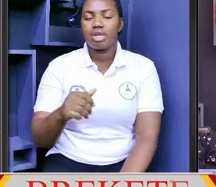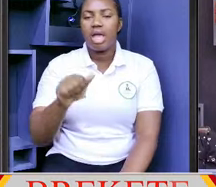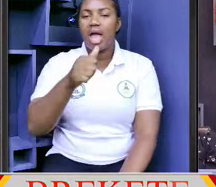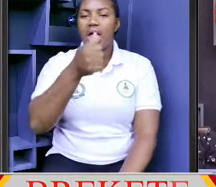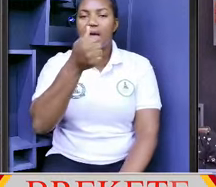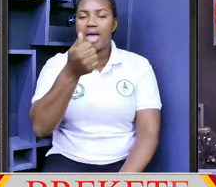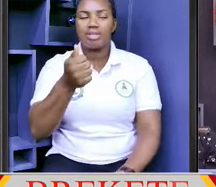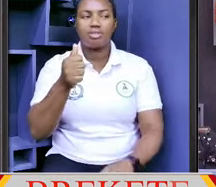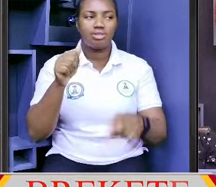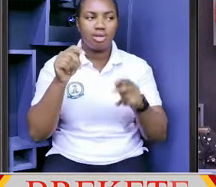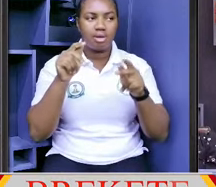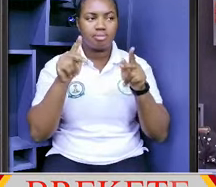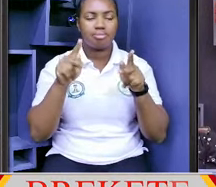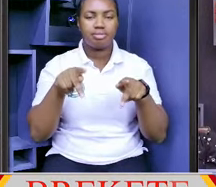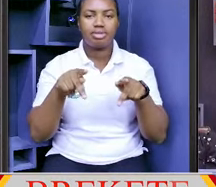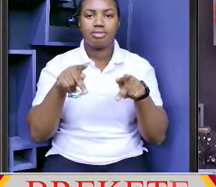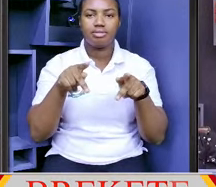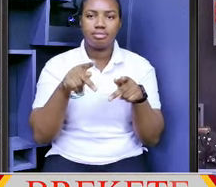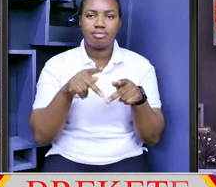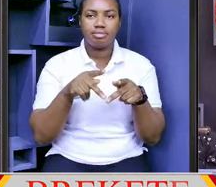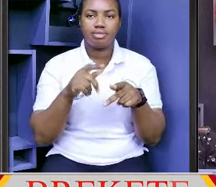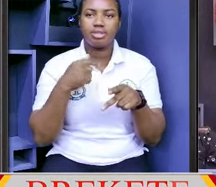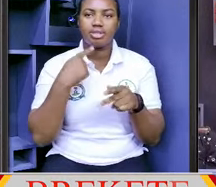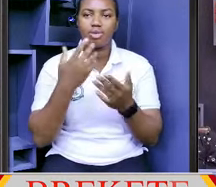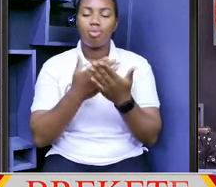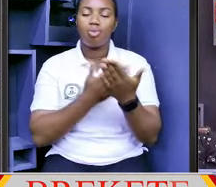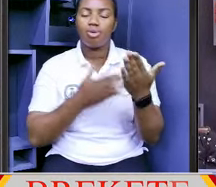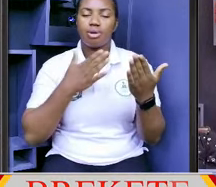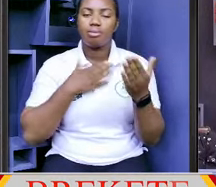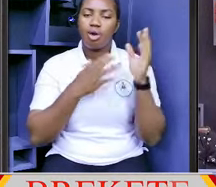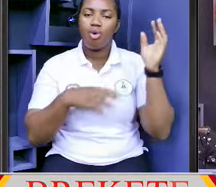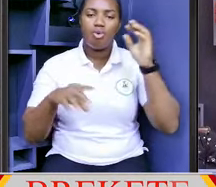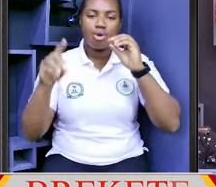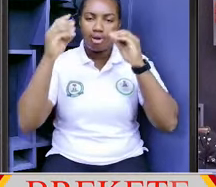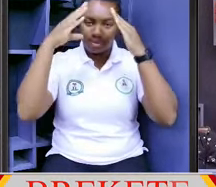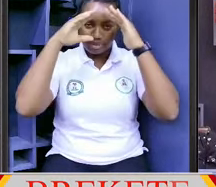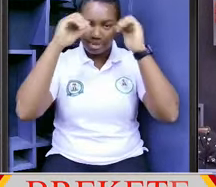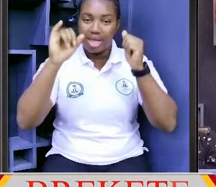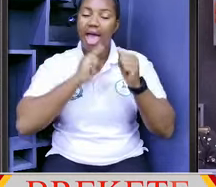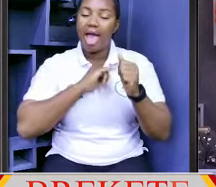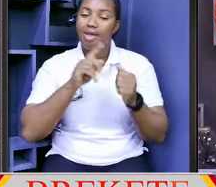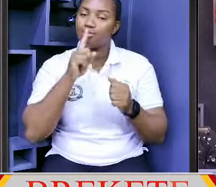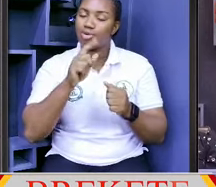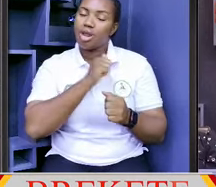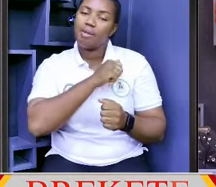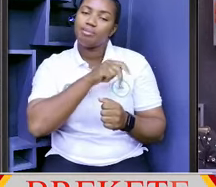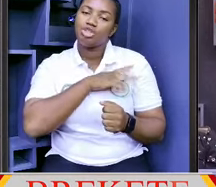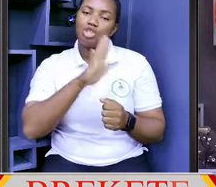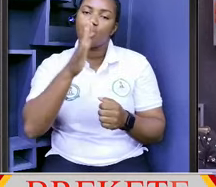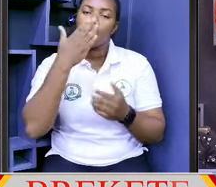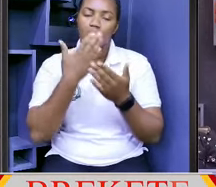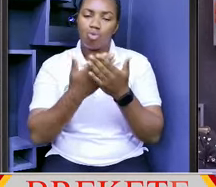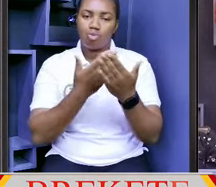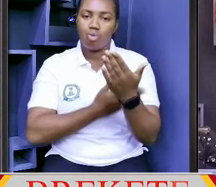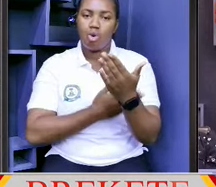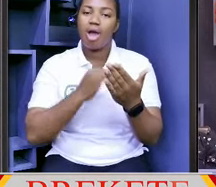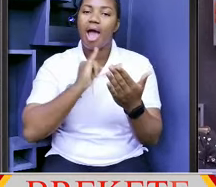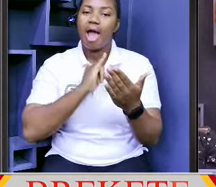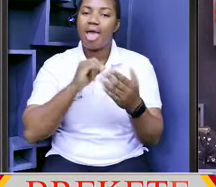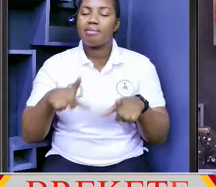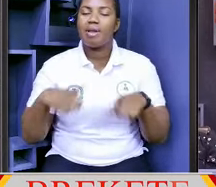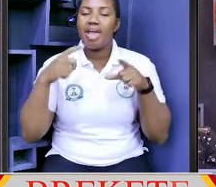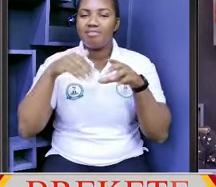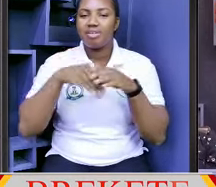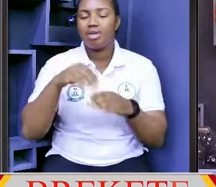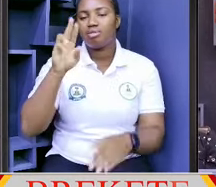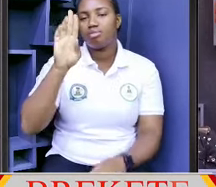Akim Bode Olaiya, he said, good morning, my ordinary president. I really appreciate your good work. I'm live from Burkina Faso.